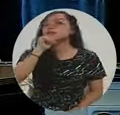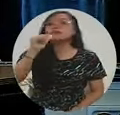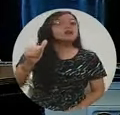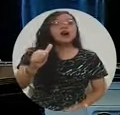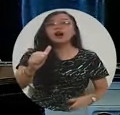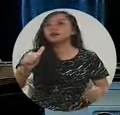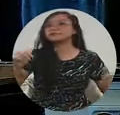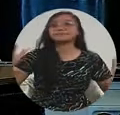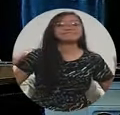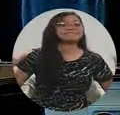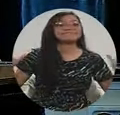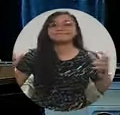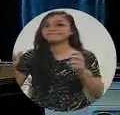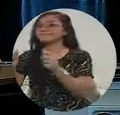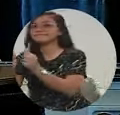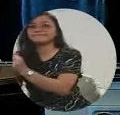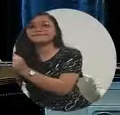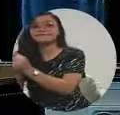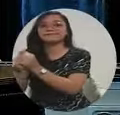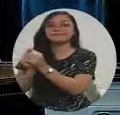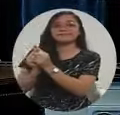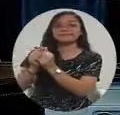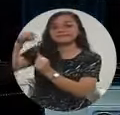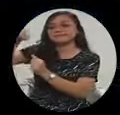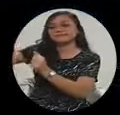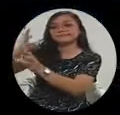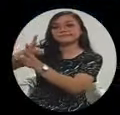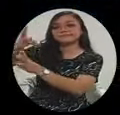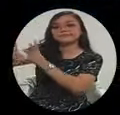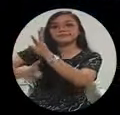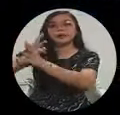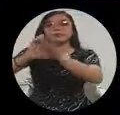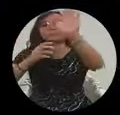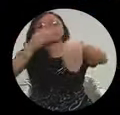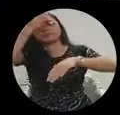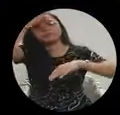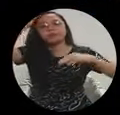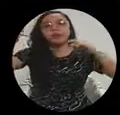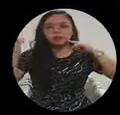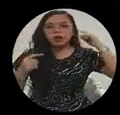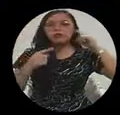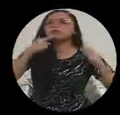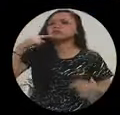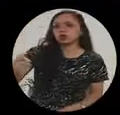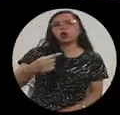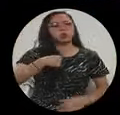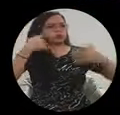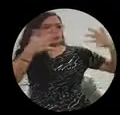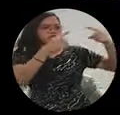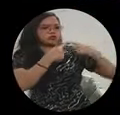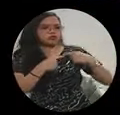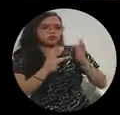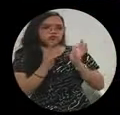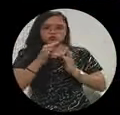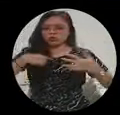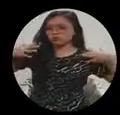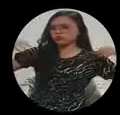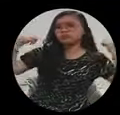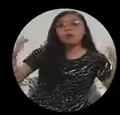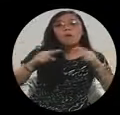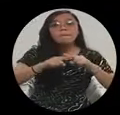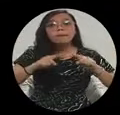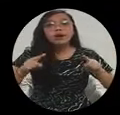not conformed to this world. Folks, listen carefully. You say, I'm a Christian, I'm strong, I can do this, I can do that.